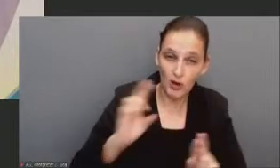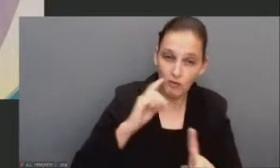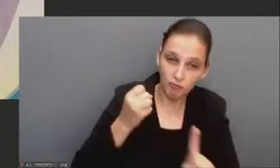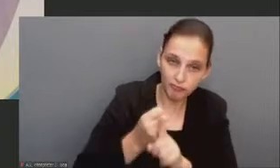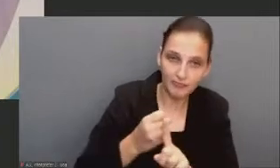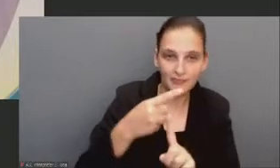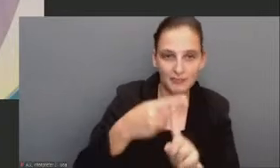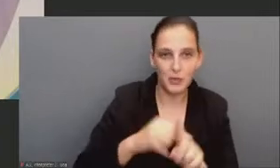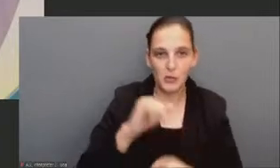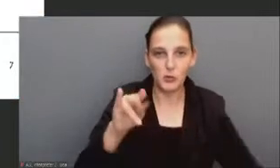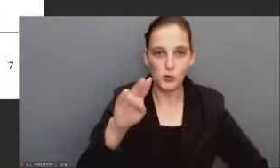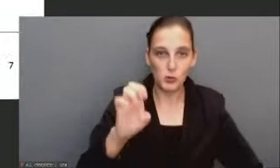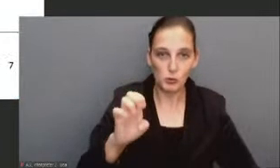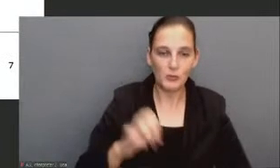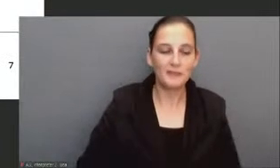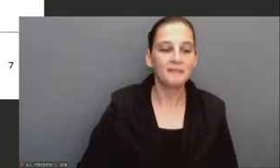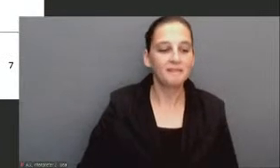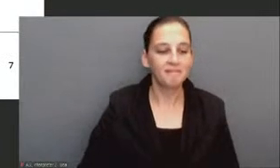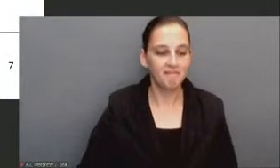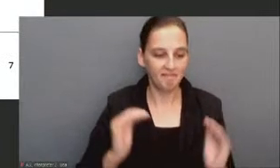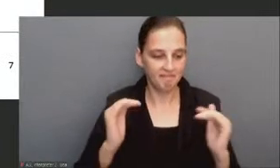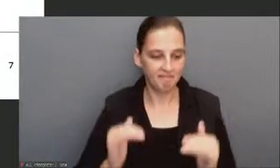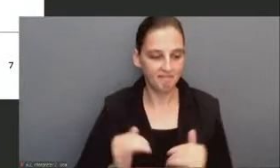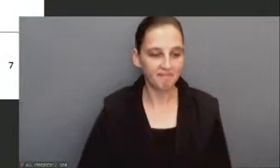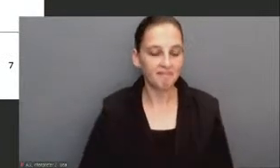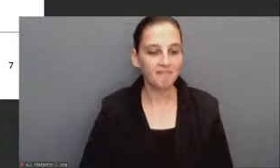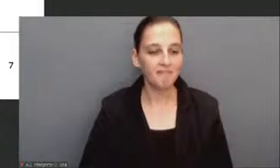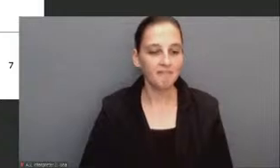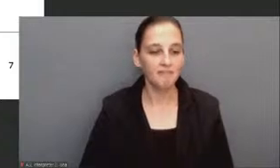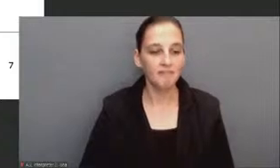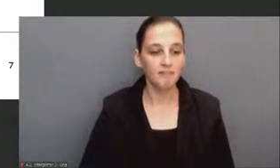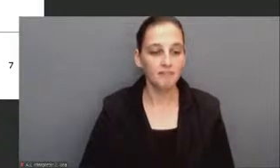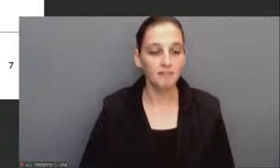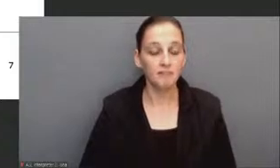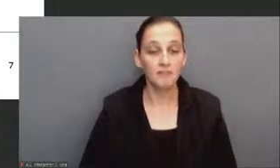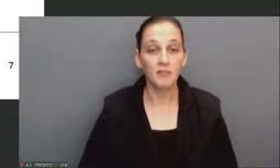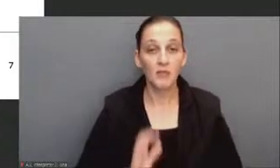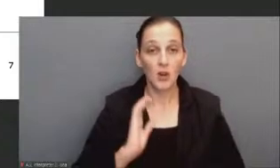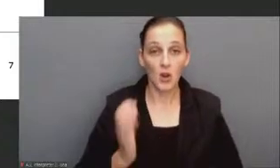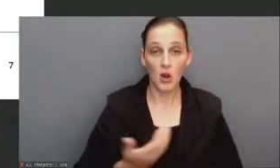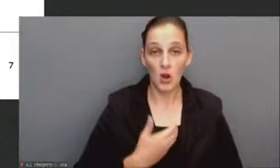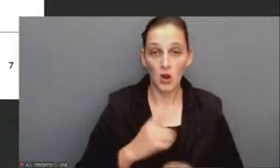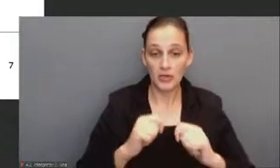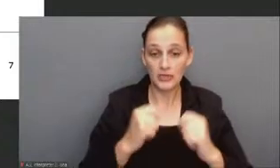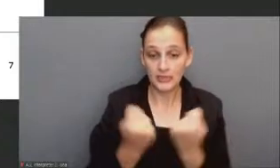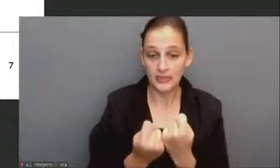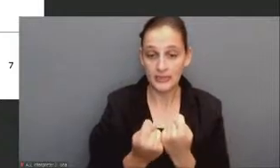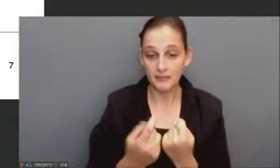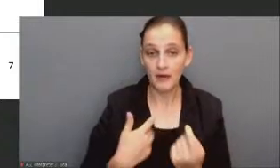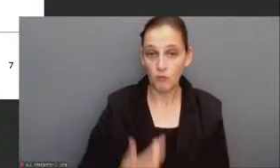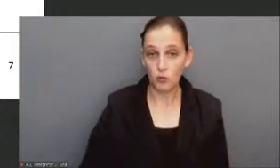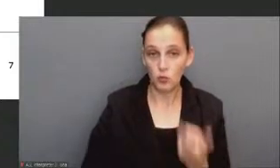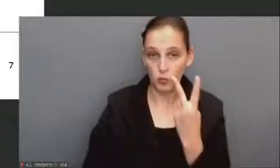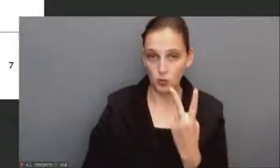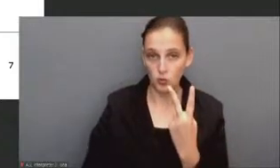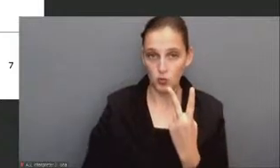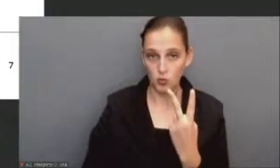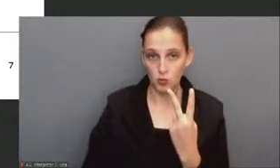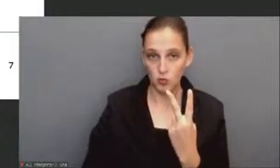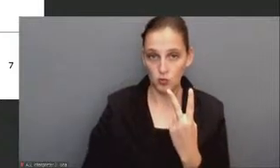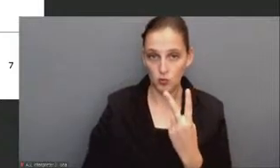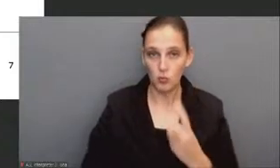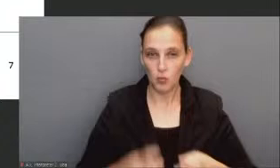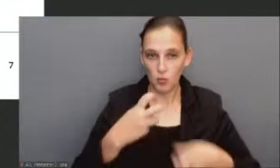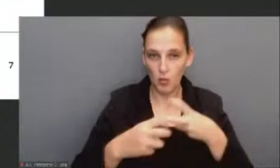So next slide, our team had 2 interim problem statements for this month's topic that are